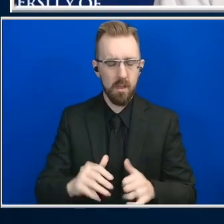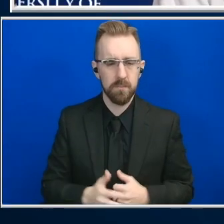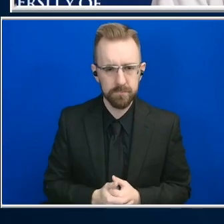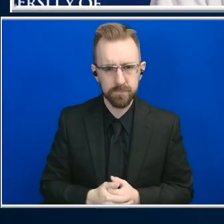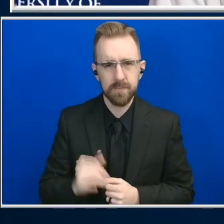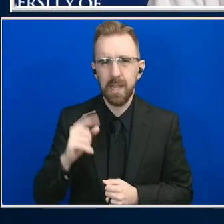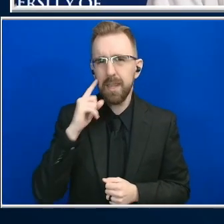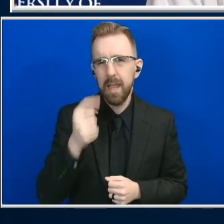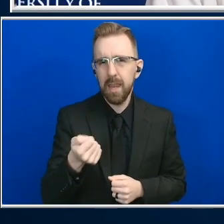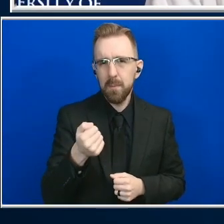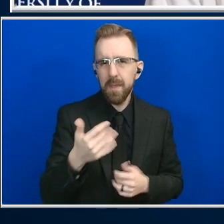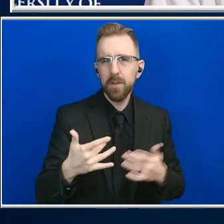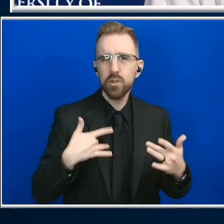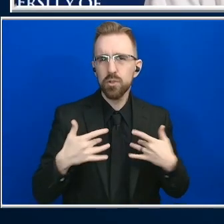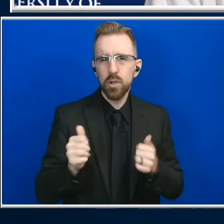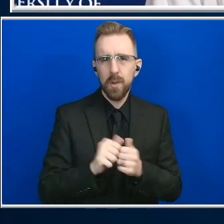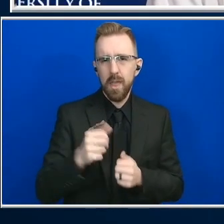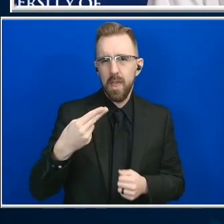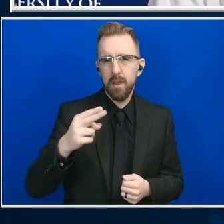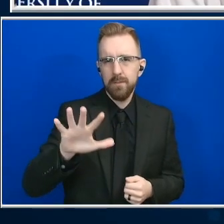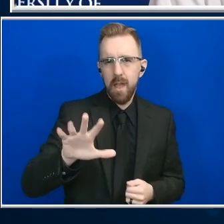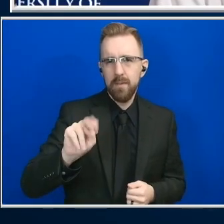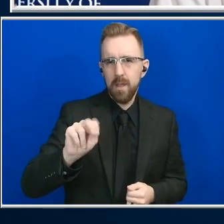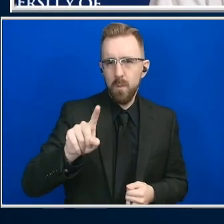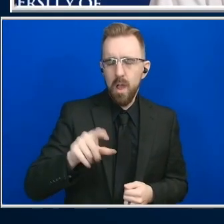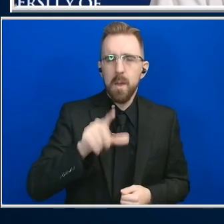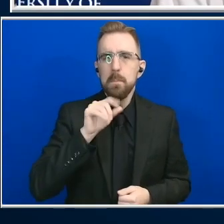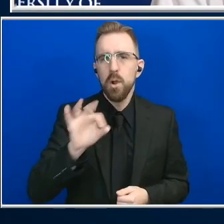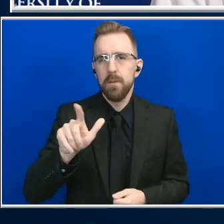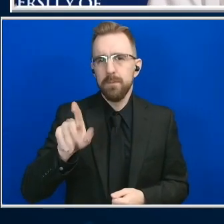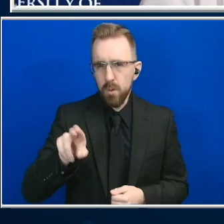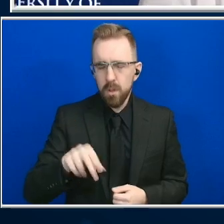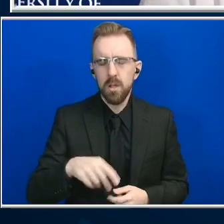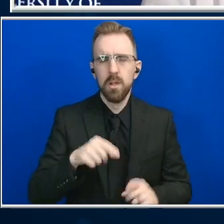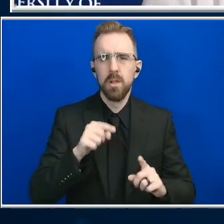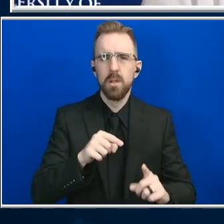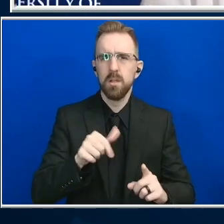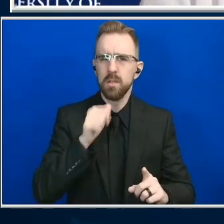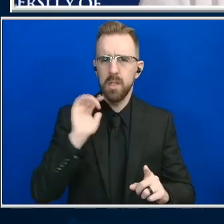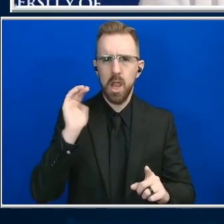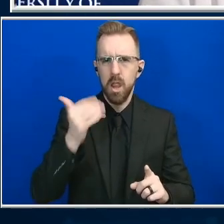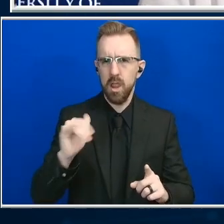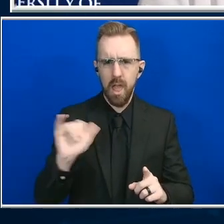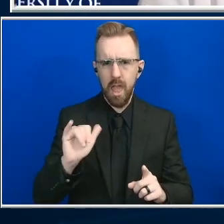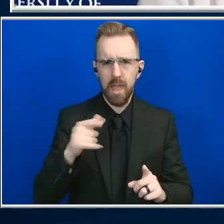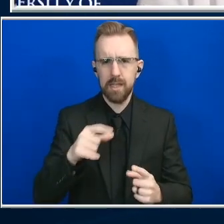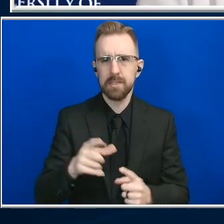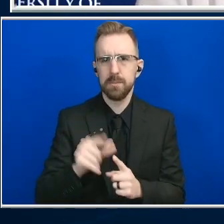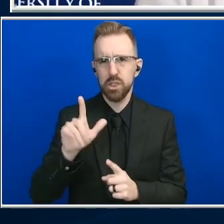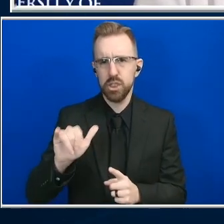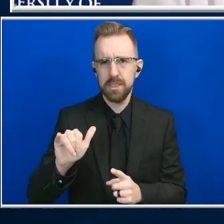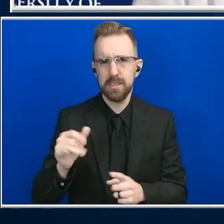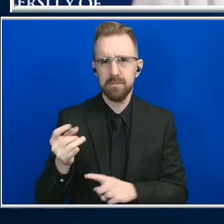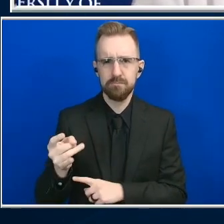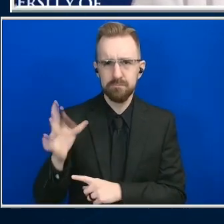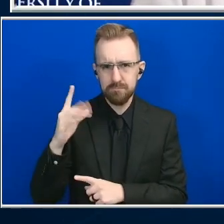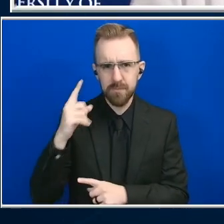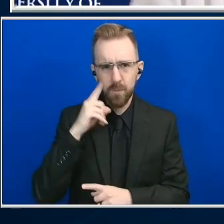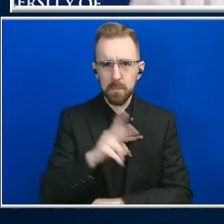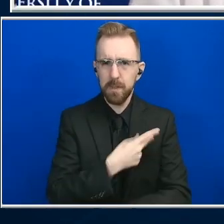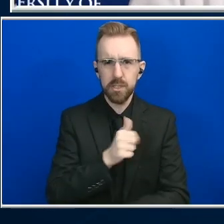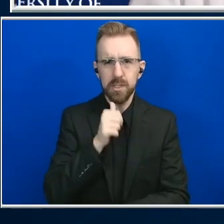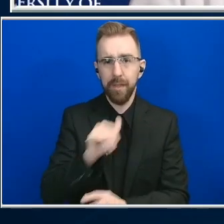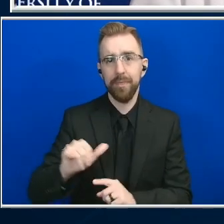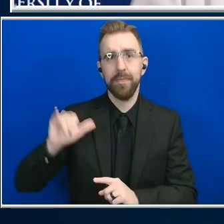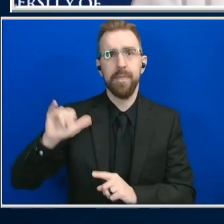concern with H5N1, the bird flu question. I mean, it doesn't look like it's especially terrible for patients. They don't get that sick, the humans have had